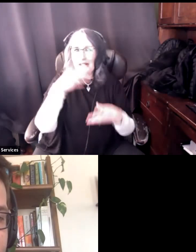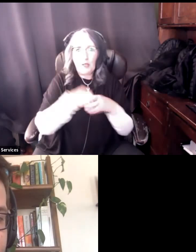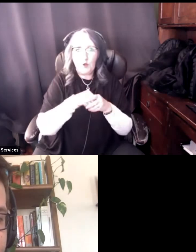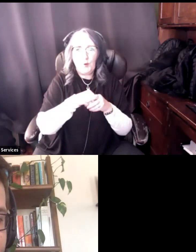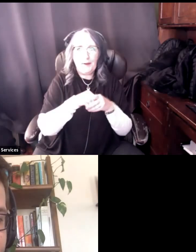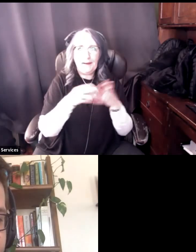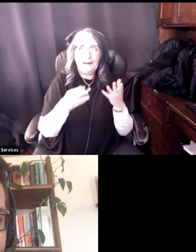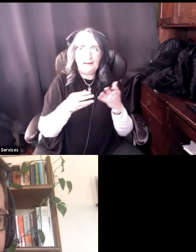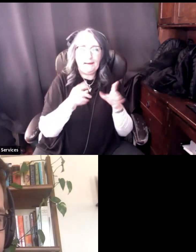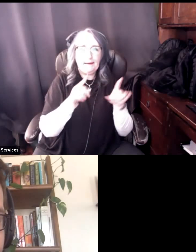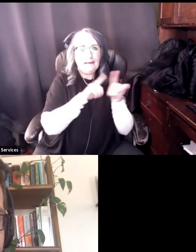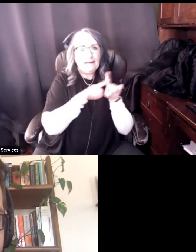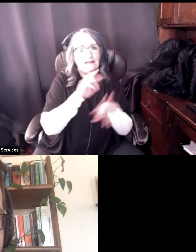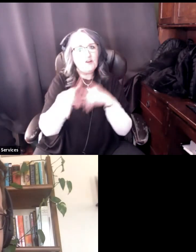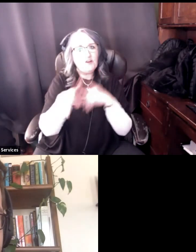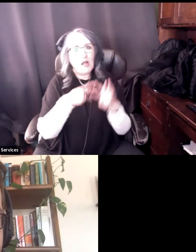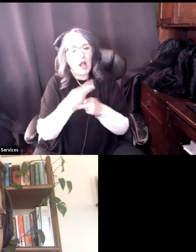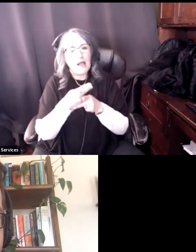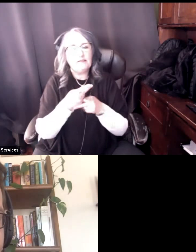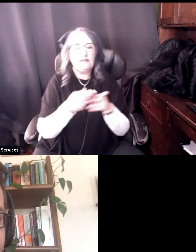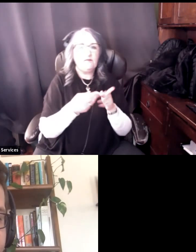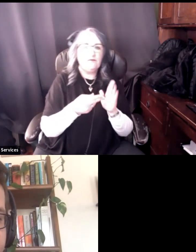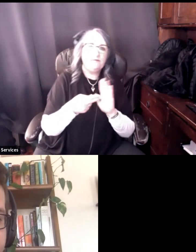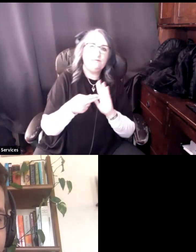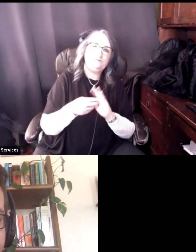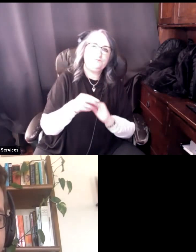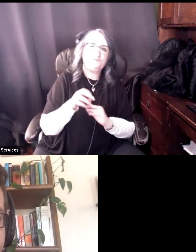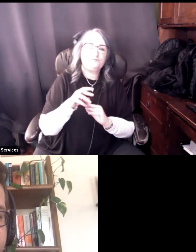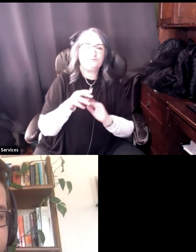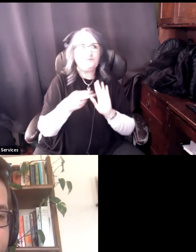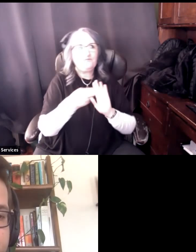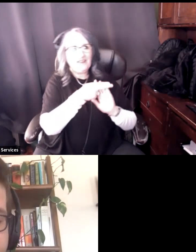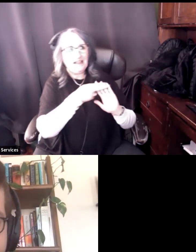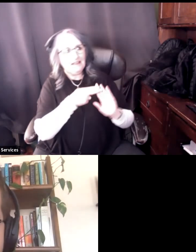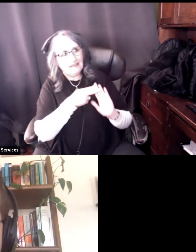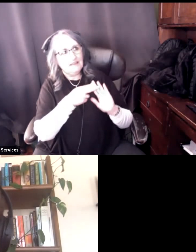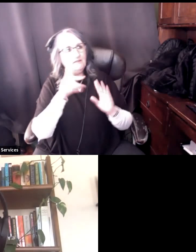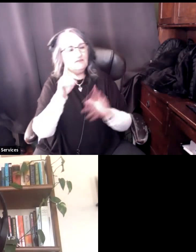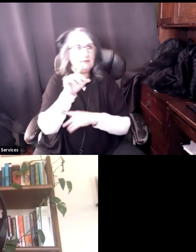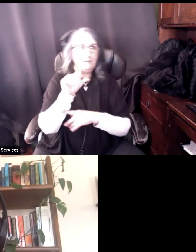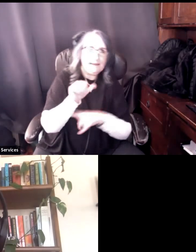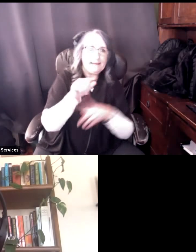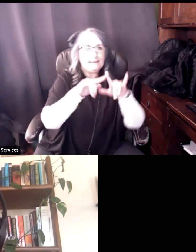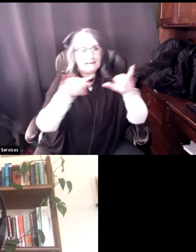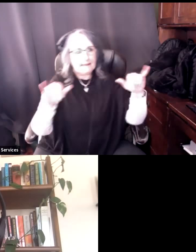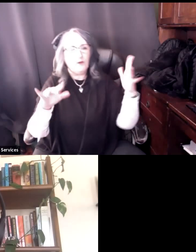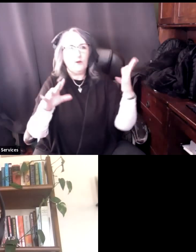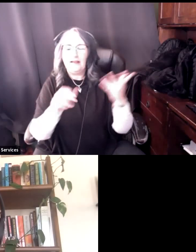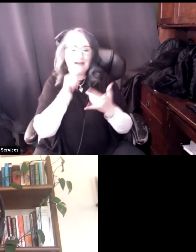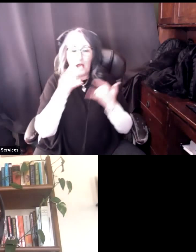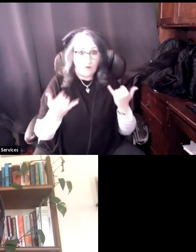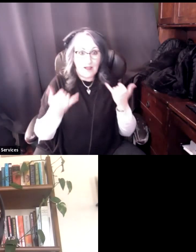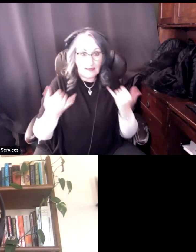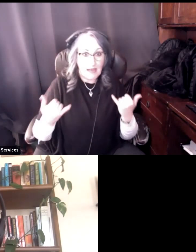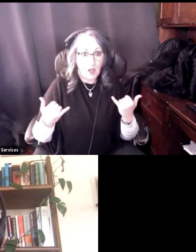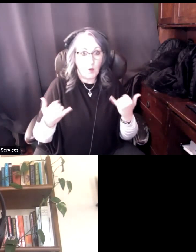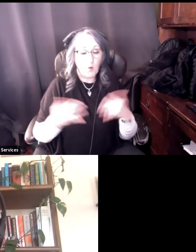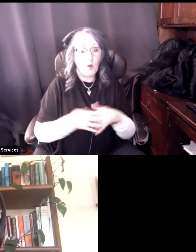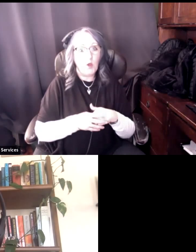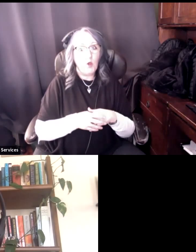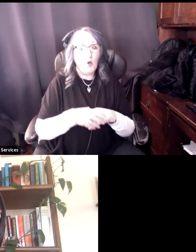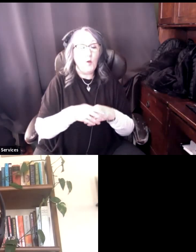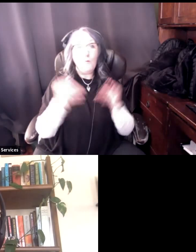for prioritization at this time. But more information will be available about who's next in